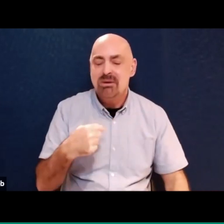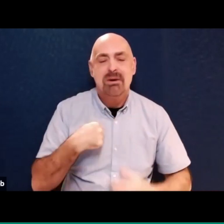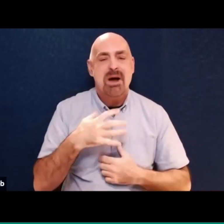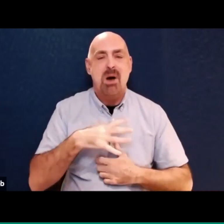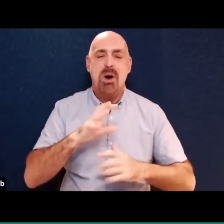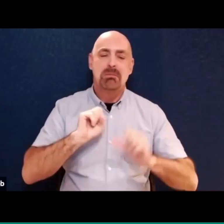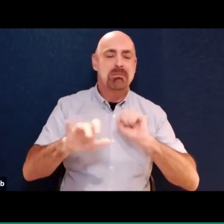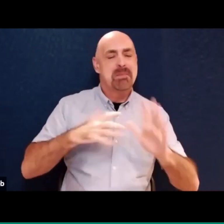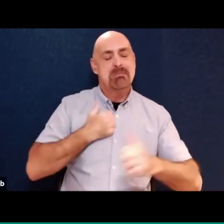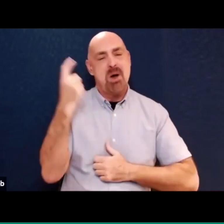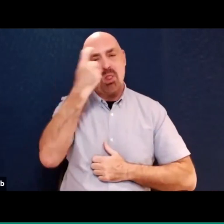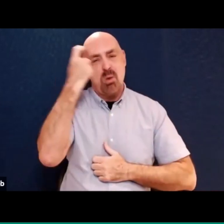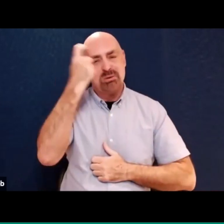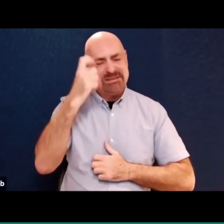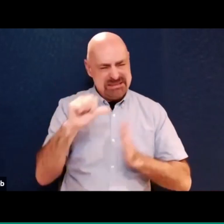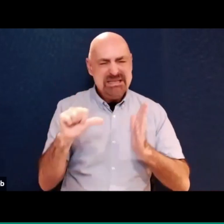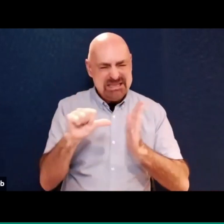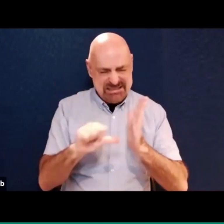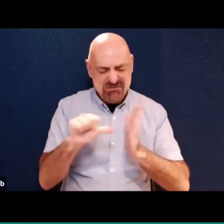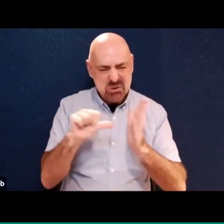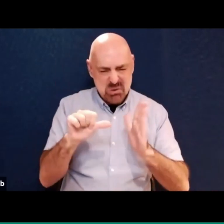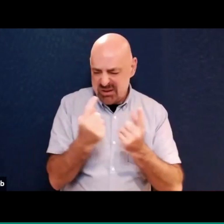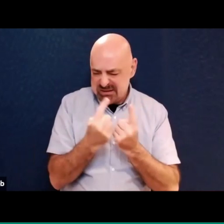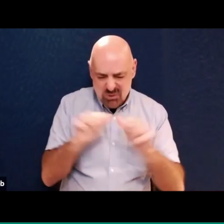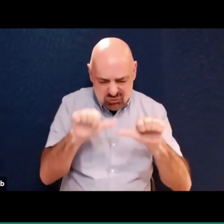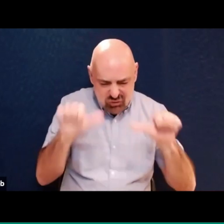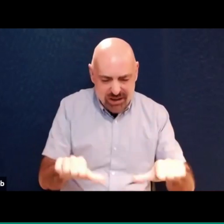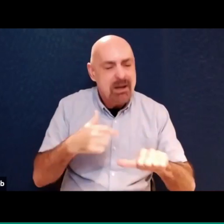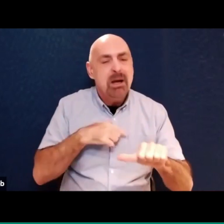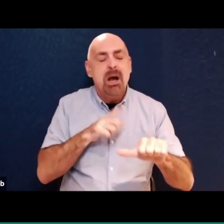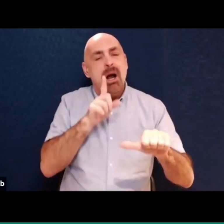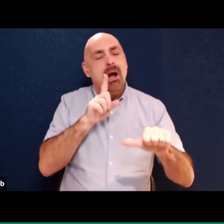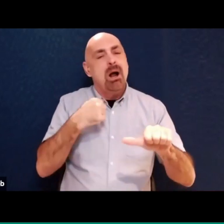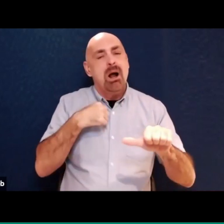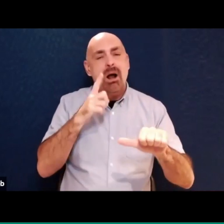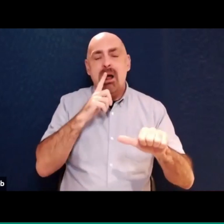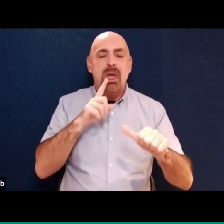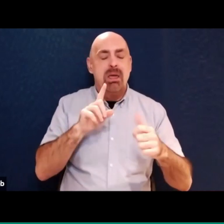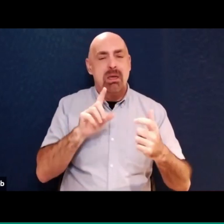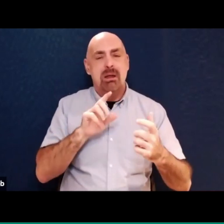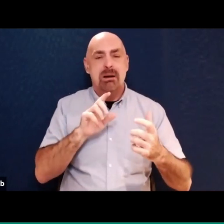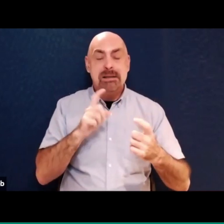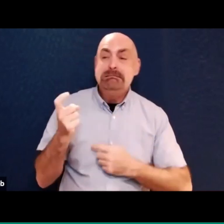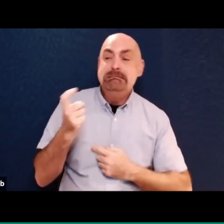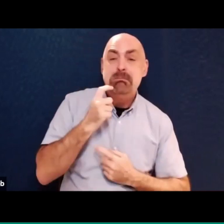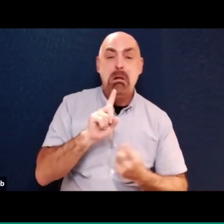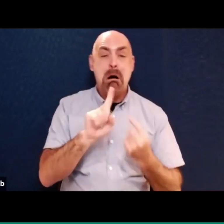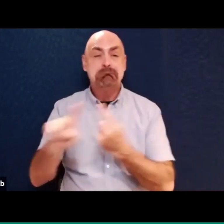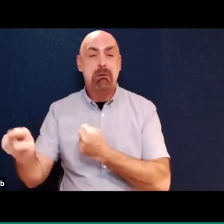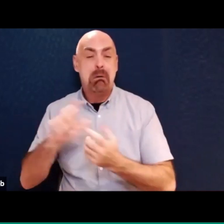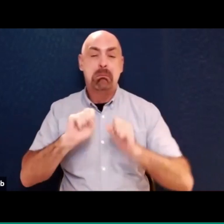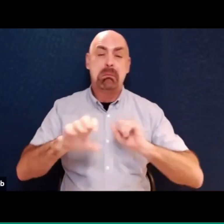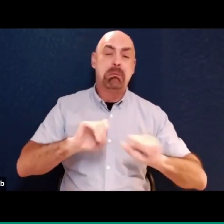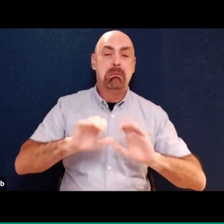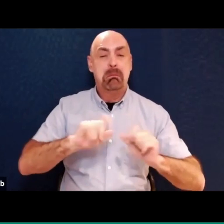Peter alluded to, this is difficult stuff to get right. So it's not that I'm going to give you all the simple answers that have been hidden for so